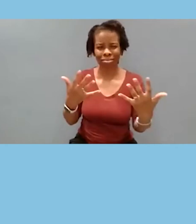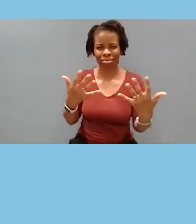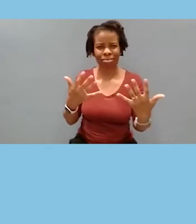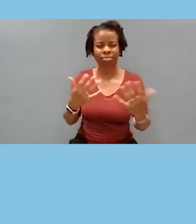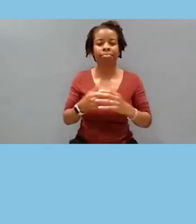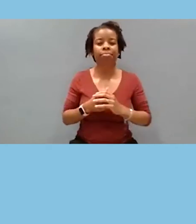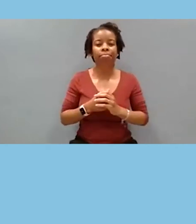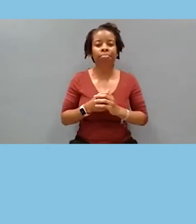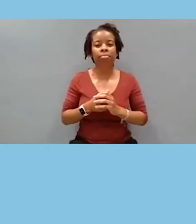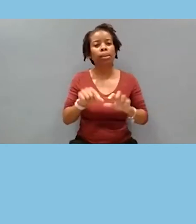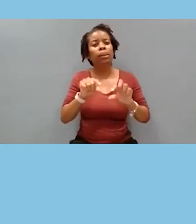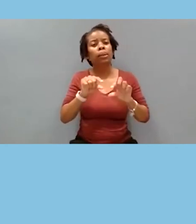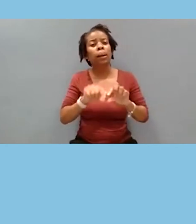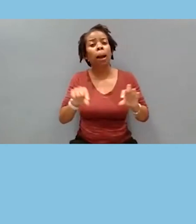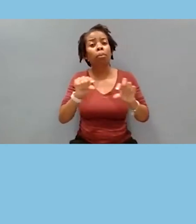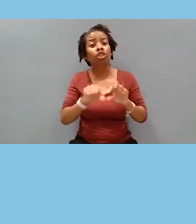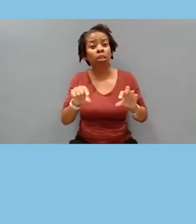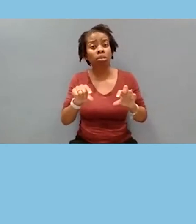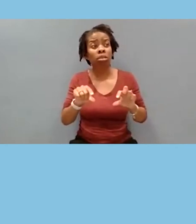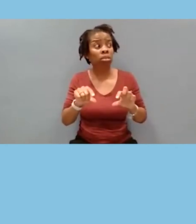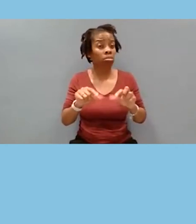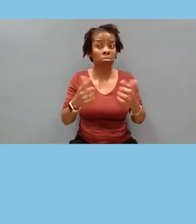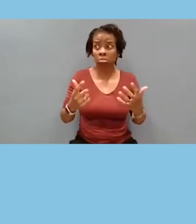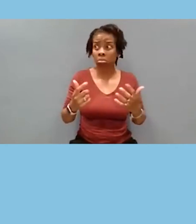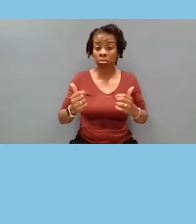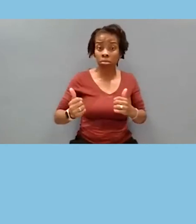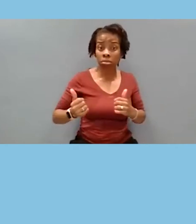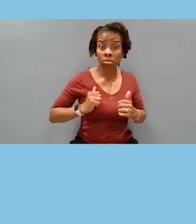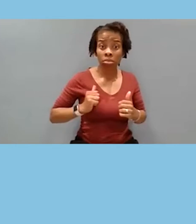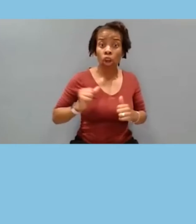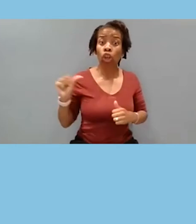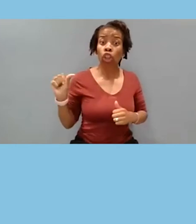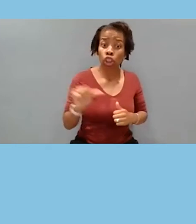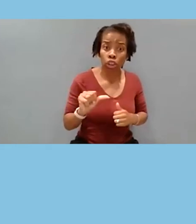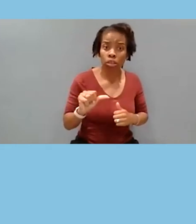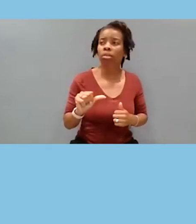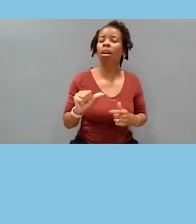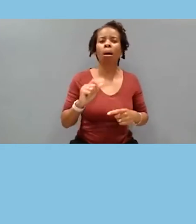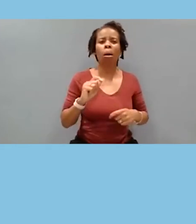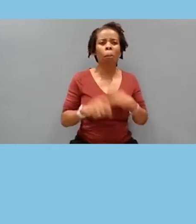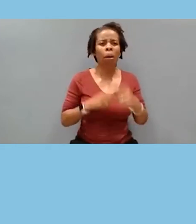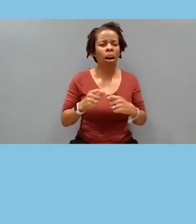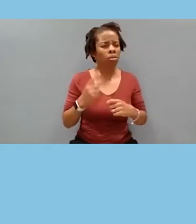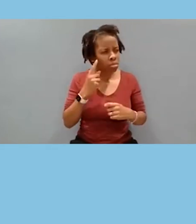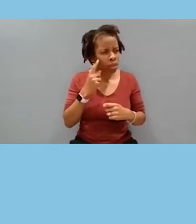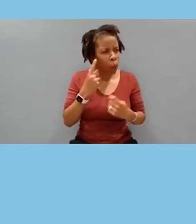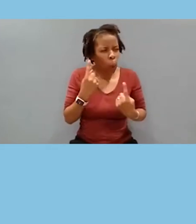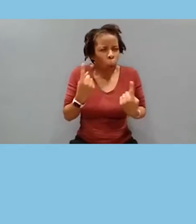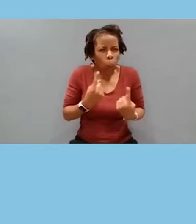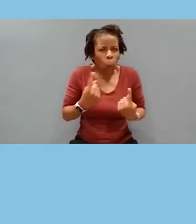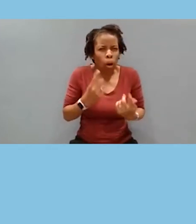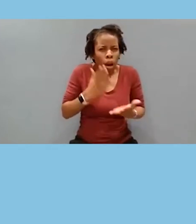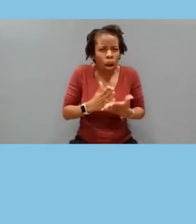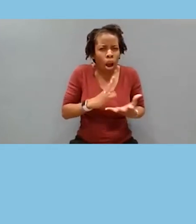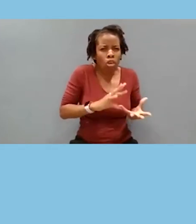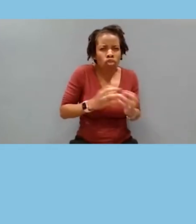Making captions a given communicates an expanded expectation of who is making and who is engaging with moving image. It enacts